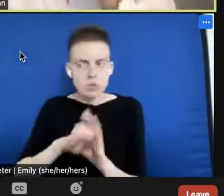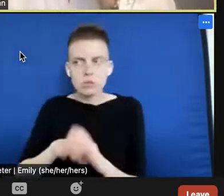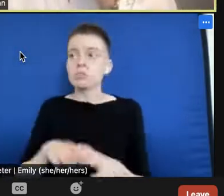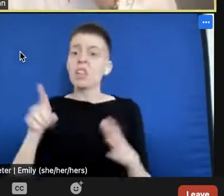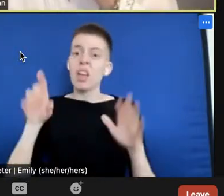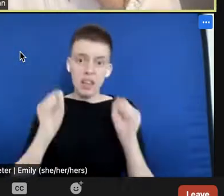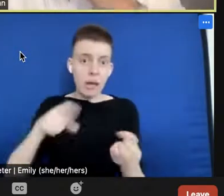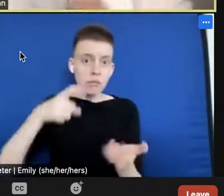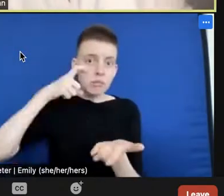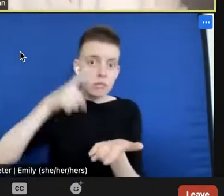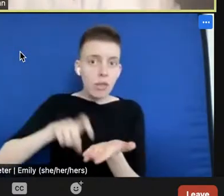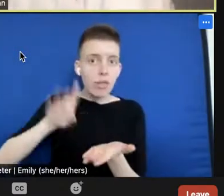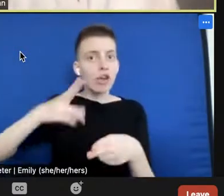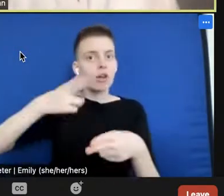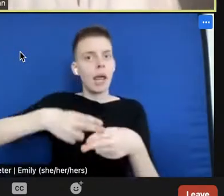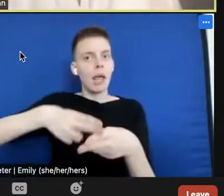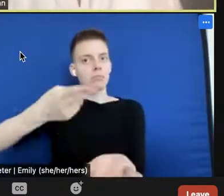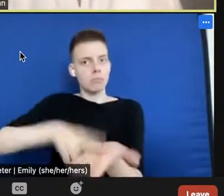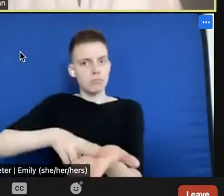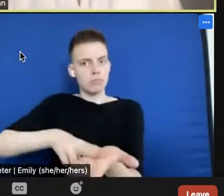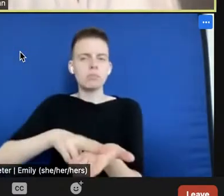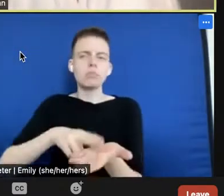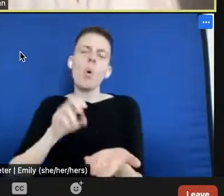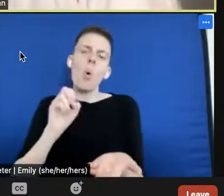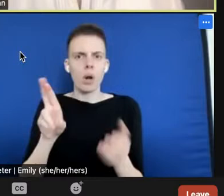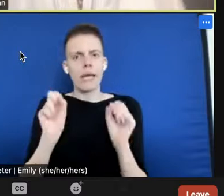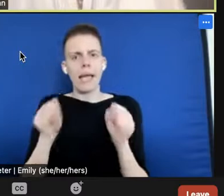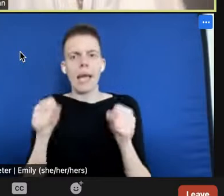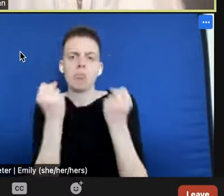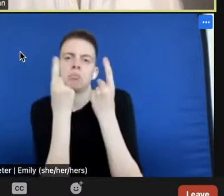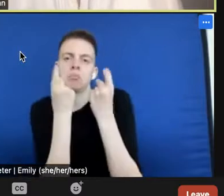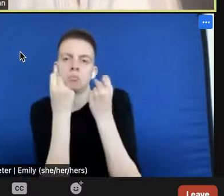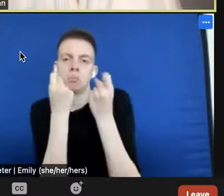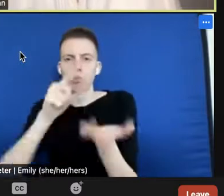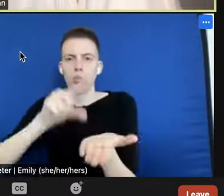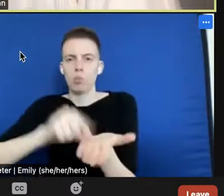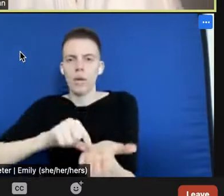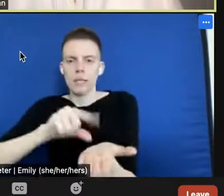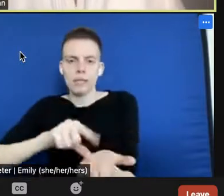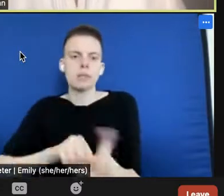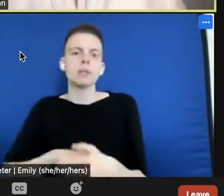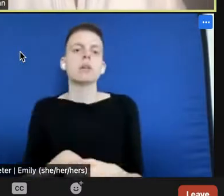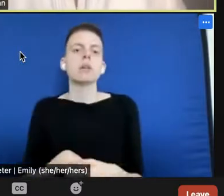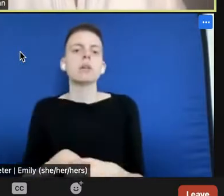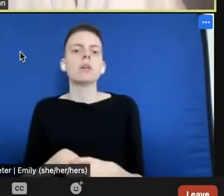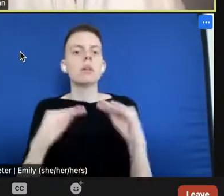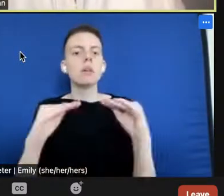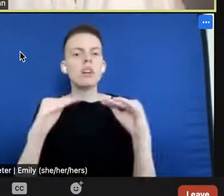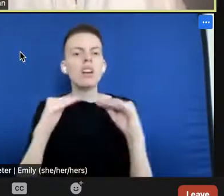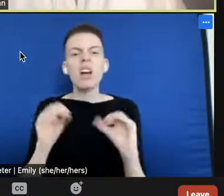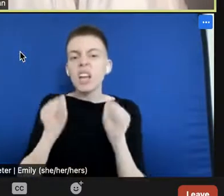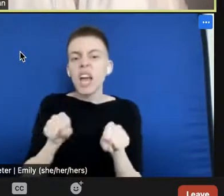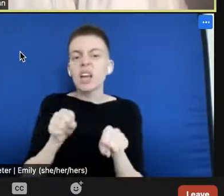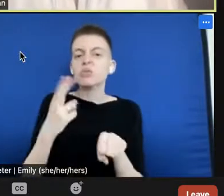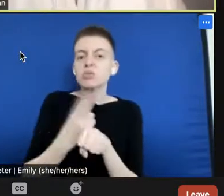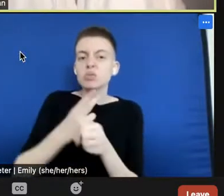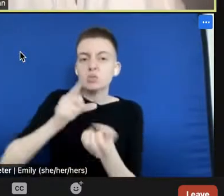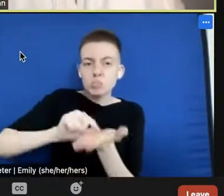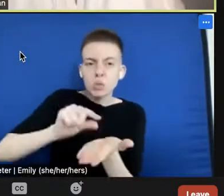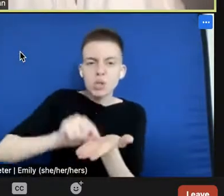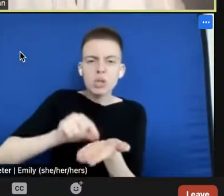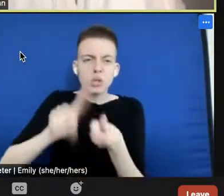in print or understand that print has meaning, use print to accomplish other prerequisite reading skill, have a